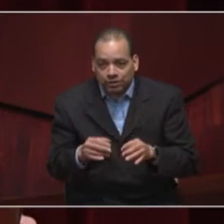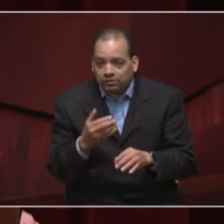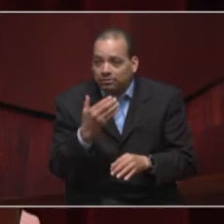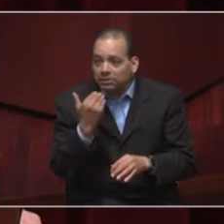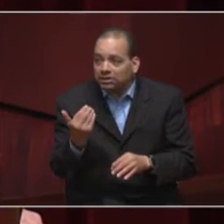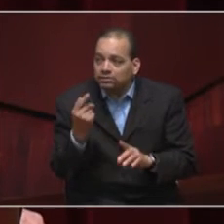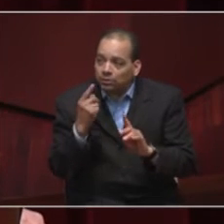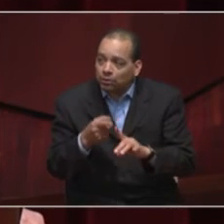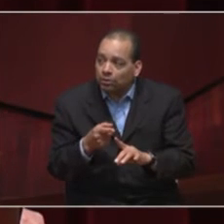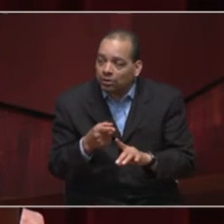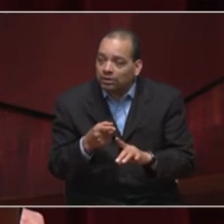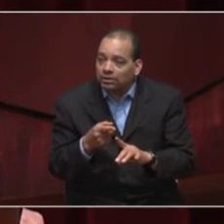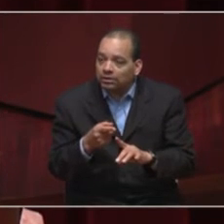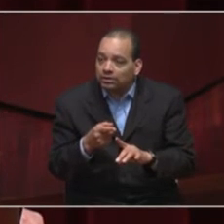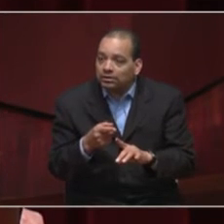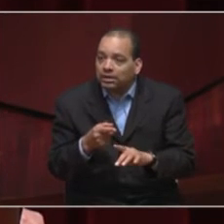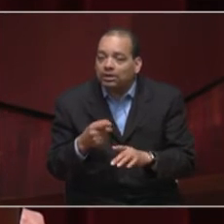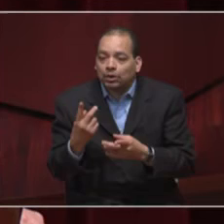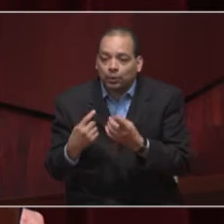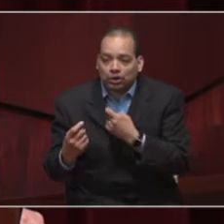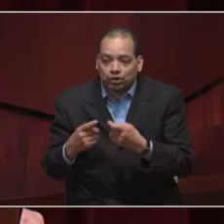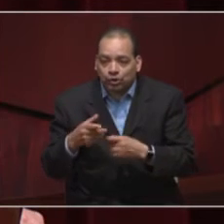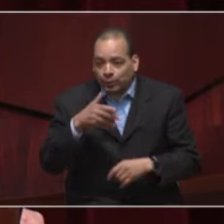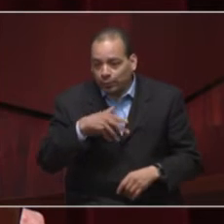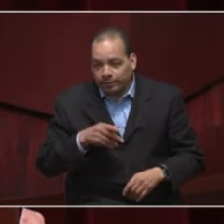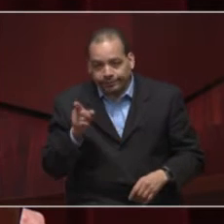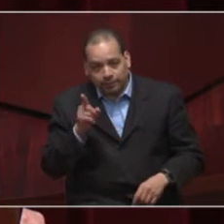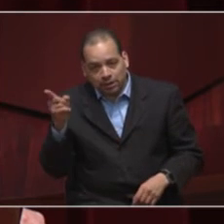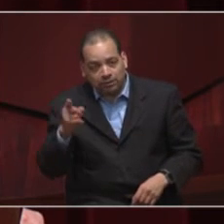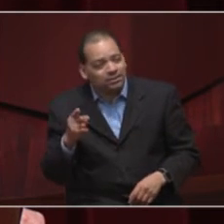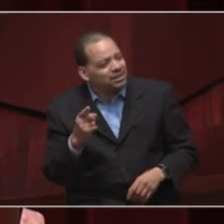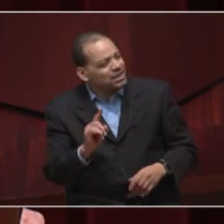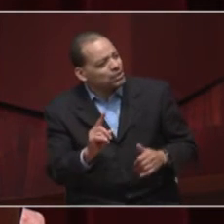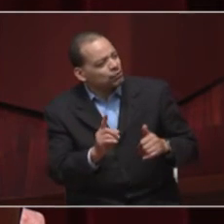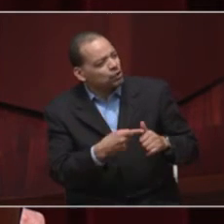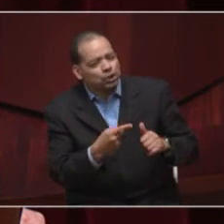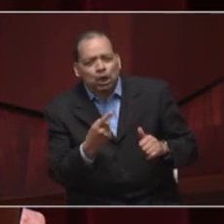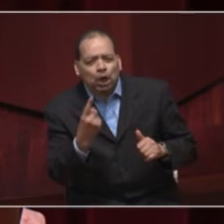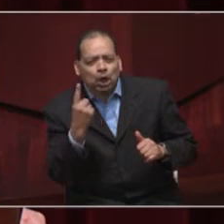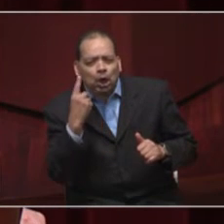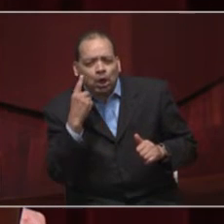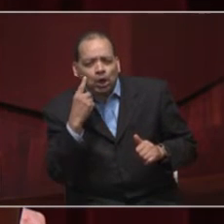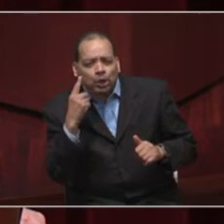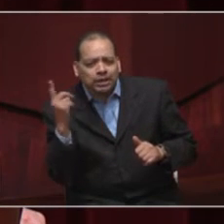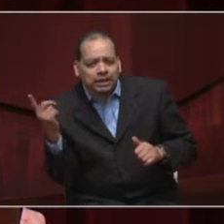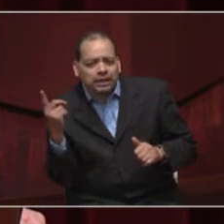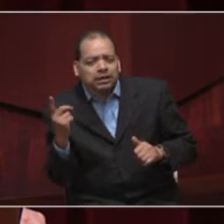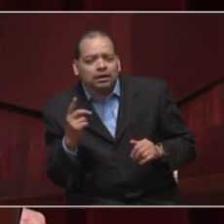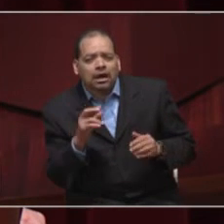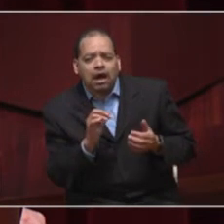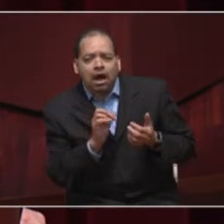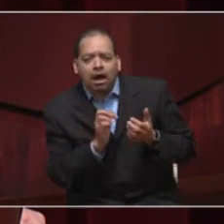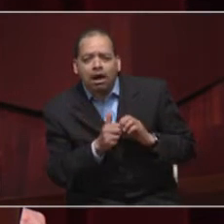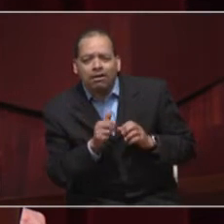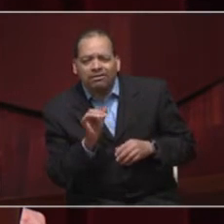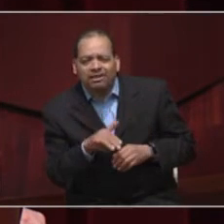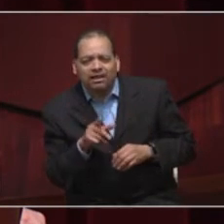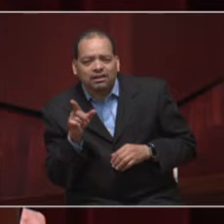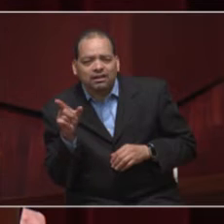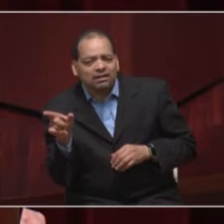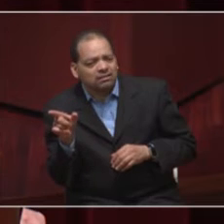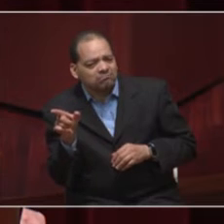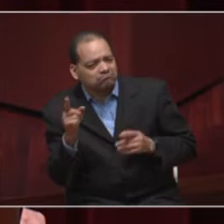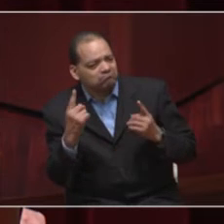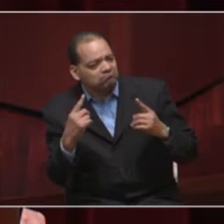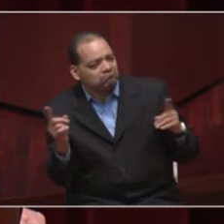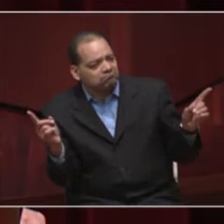Hi, this is the first I've heard about it. Not entirely, but the first that I've heard that it's been implemented. How is this information being announced to